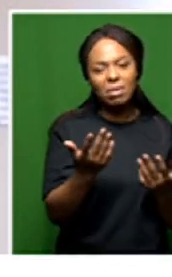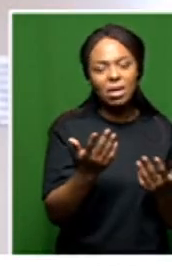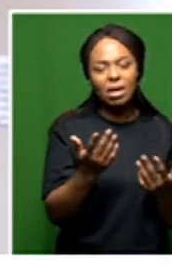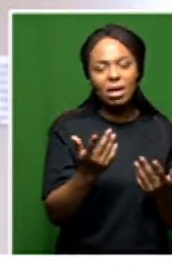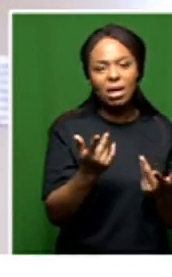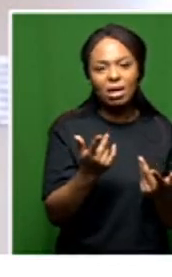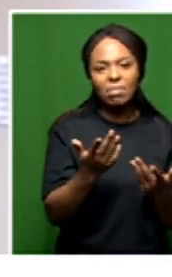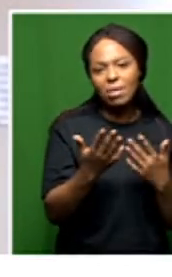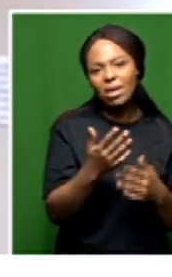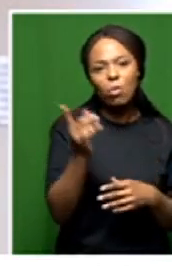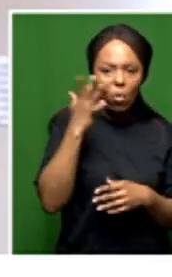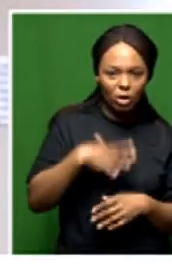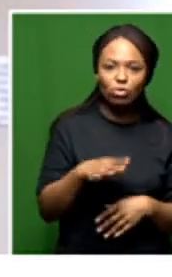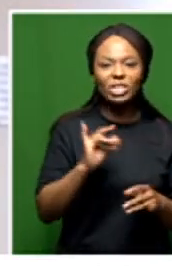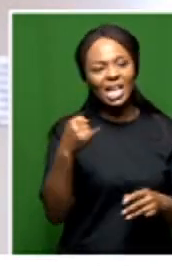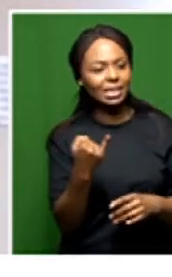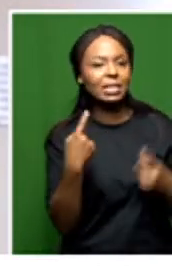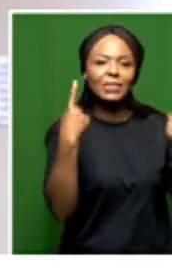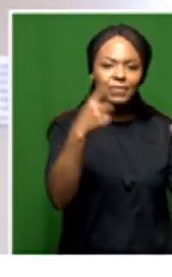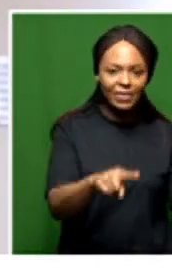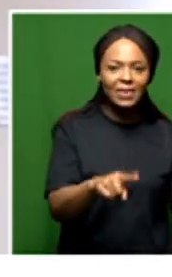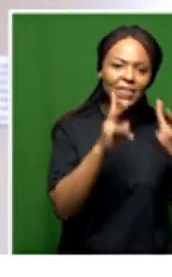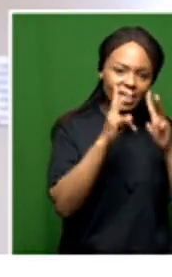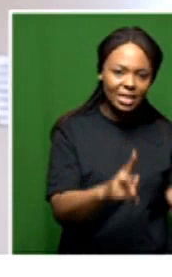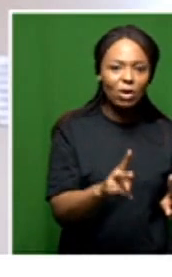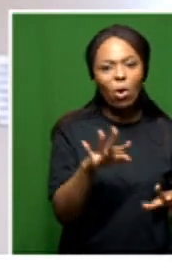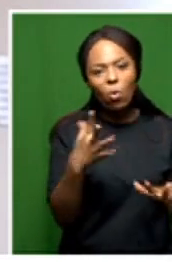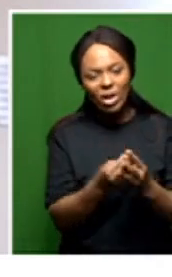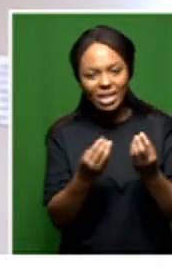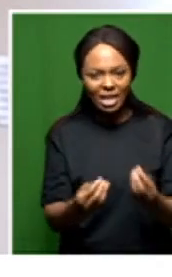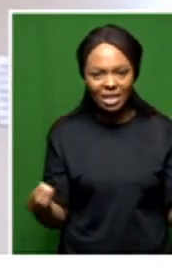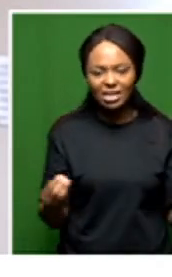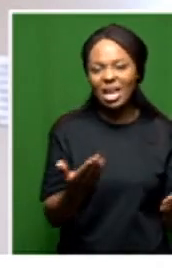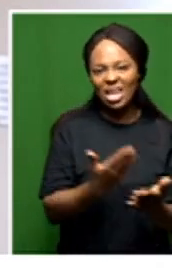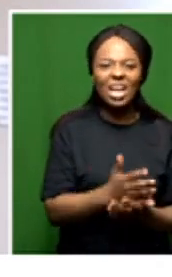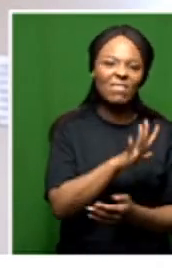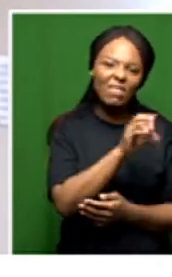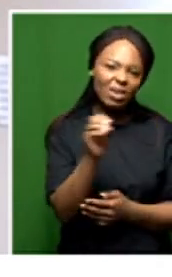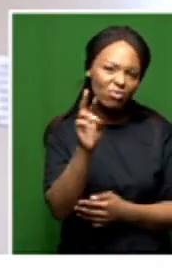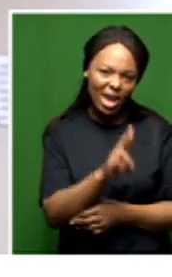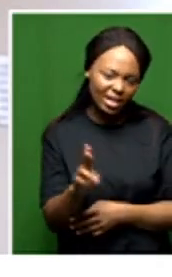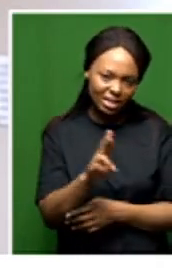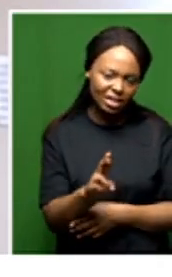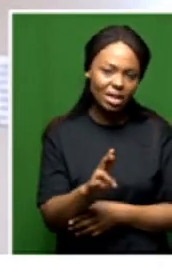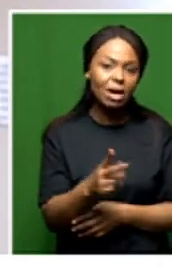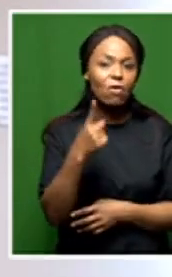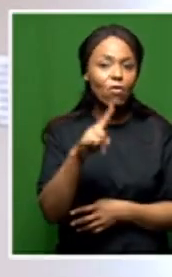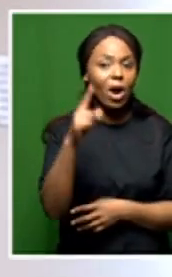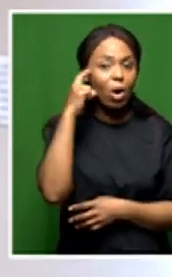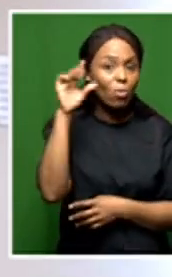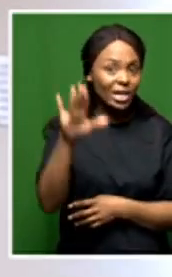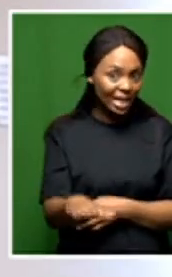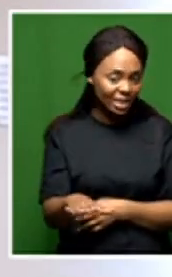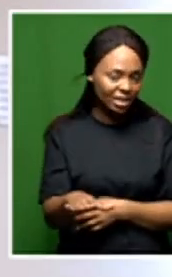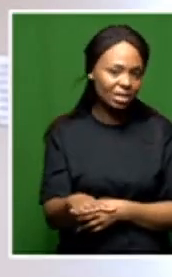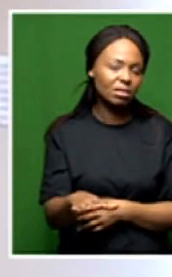whether you're coming with kids or you're coming alone or maybe it's a couple. But for a basic accommodation, it can